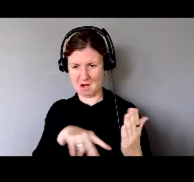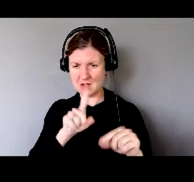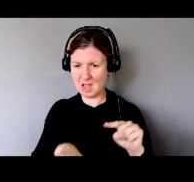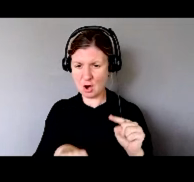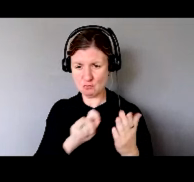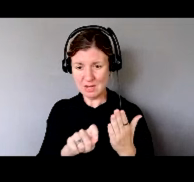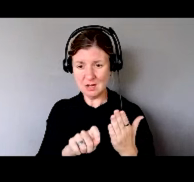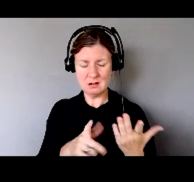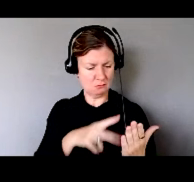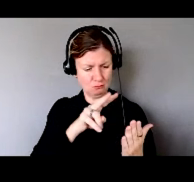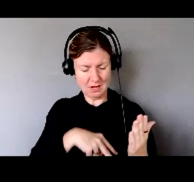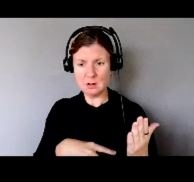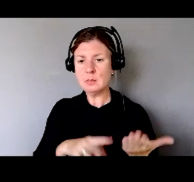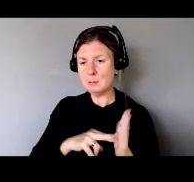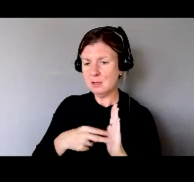committee.